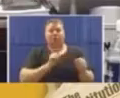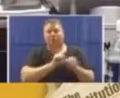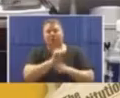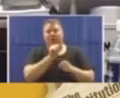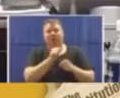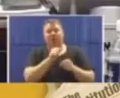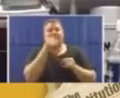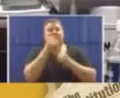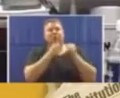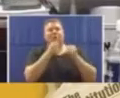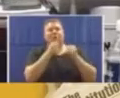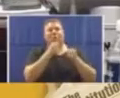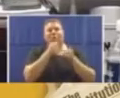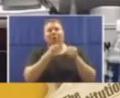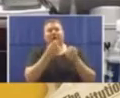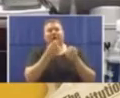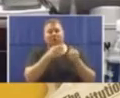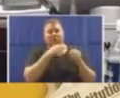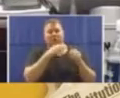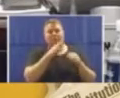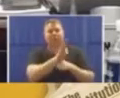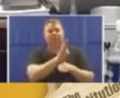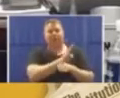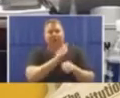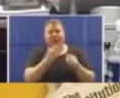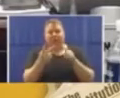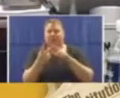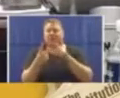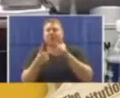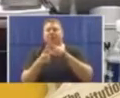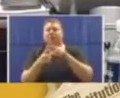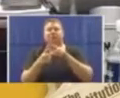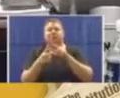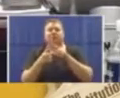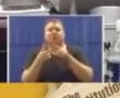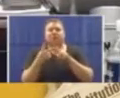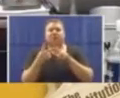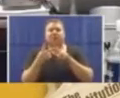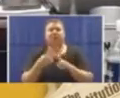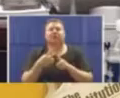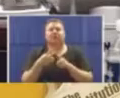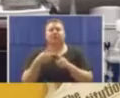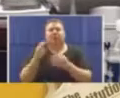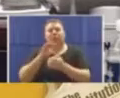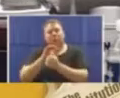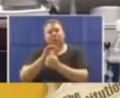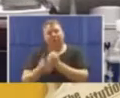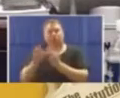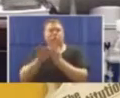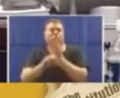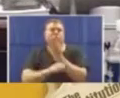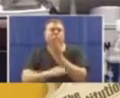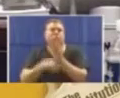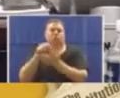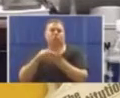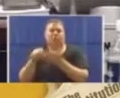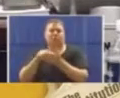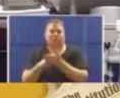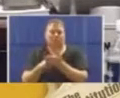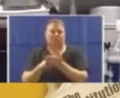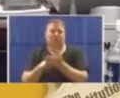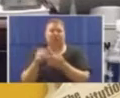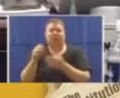Financing Amendment Bill, and the Protection of Constitutional Democracy Against Terrorist and Related Activities Amendment